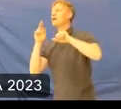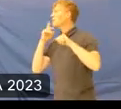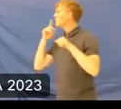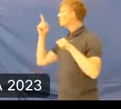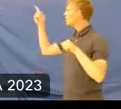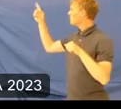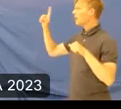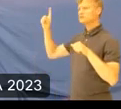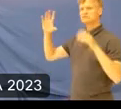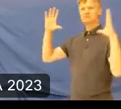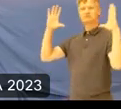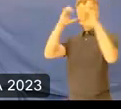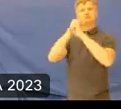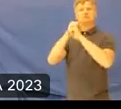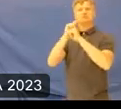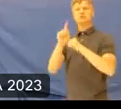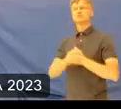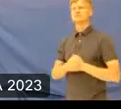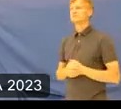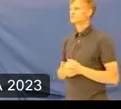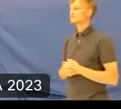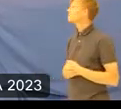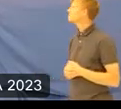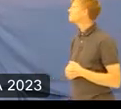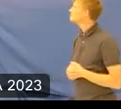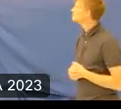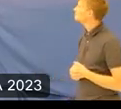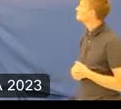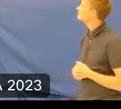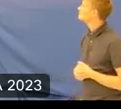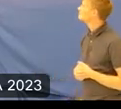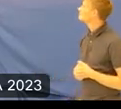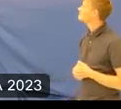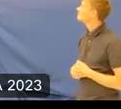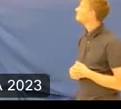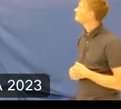Grice himself said, of course, there are all sorts of other maxims.